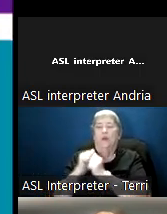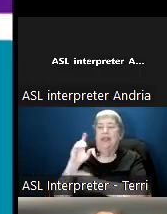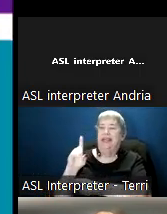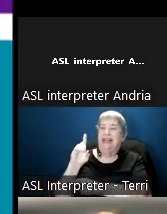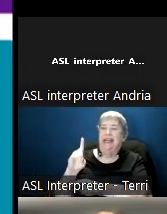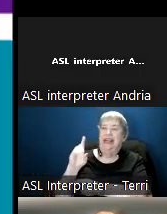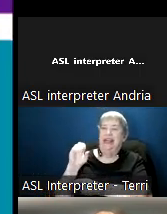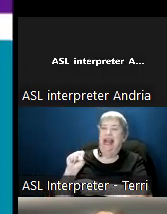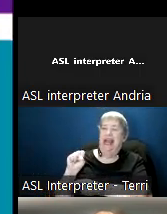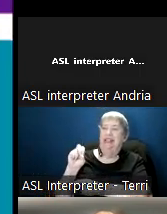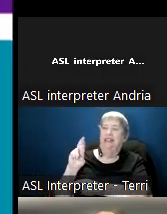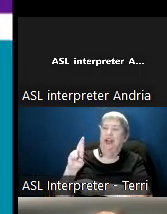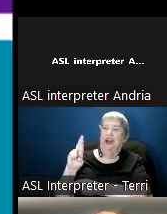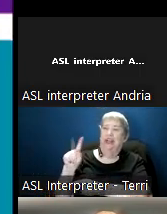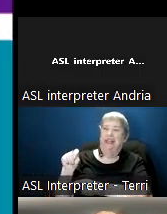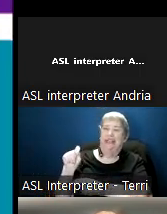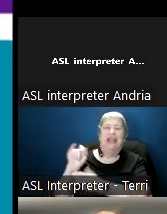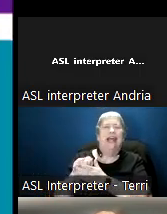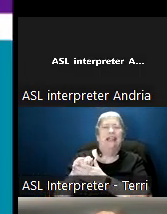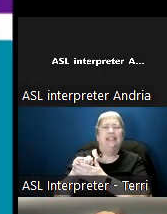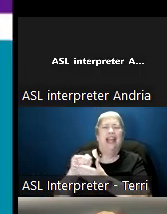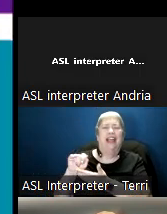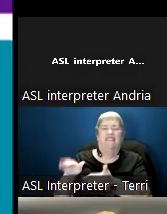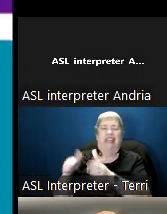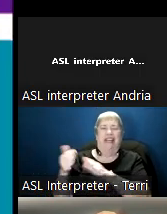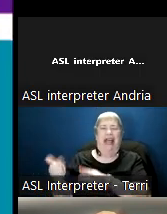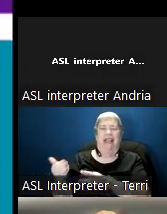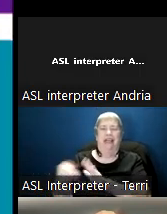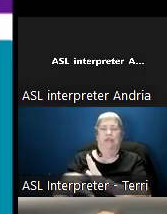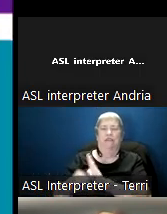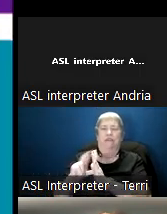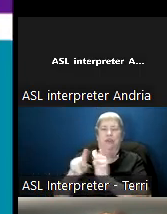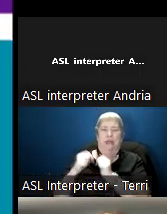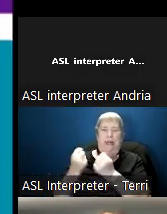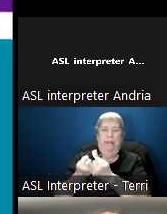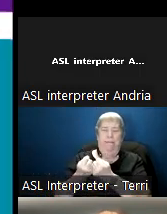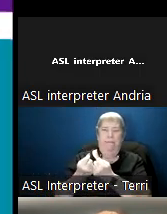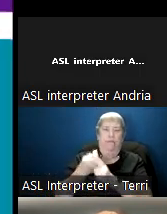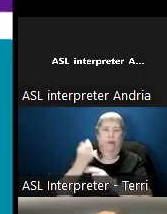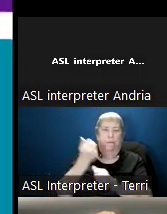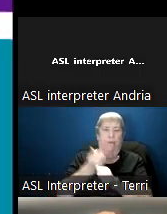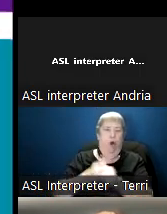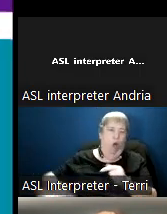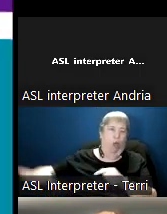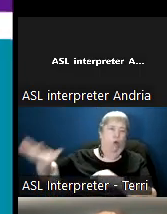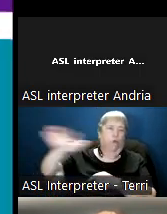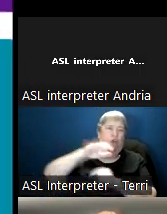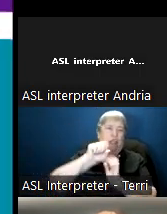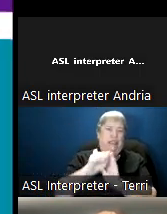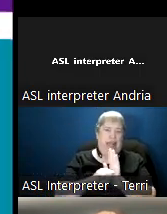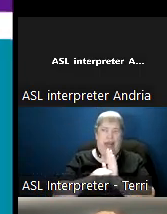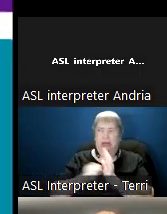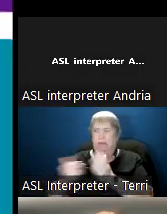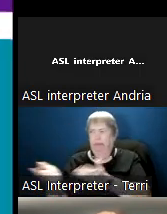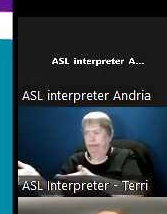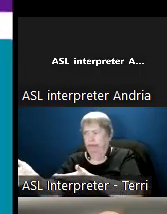violence fatality review teams across every jurisdiction in the state. to get the data, to verify